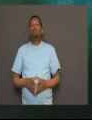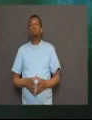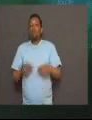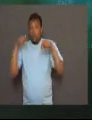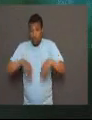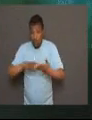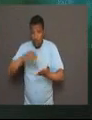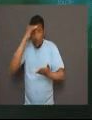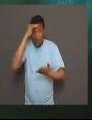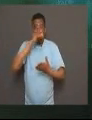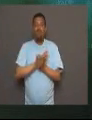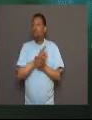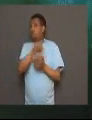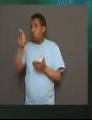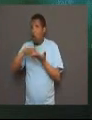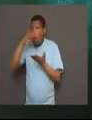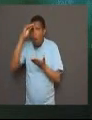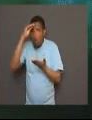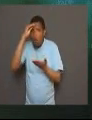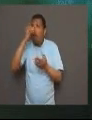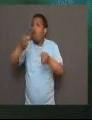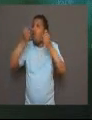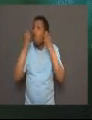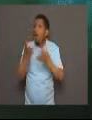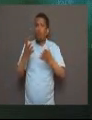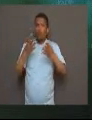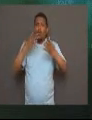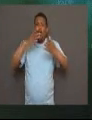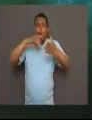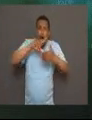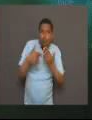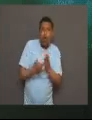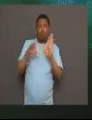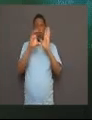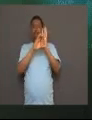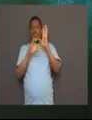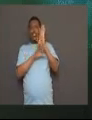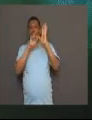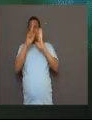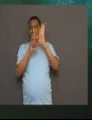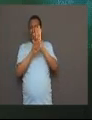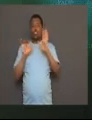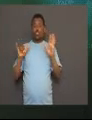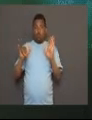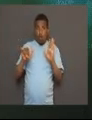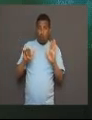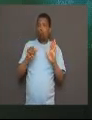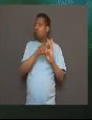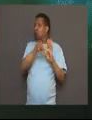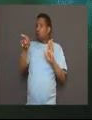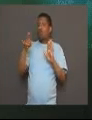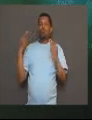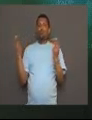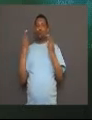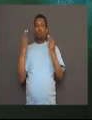In today's lesson, you learned a lot about conventional signs and symbols that are